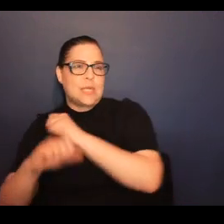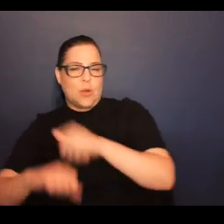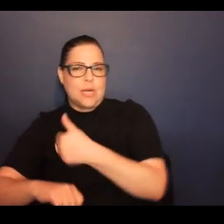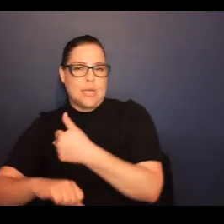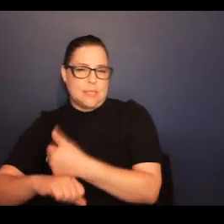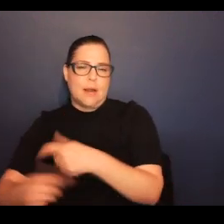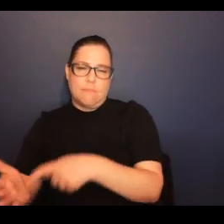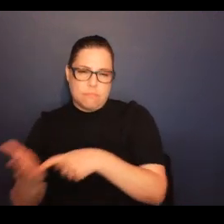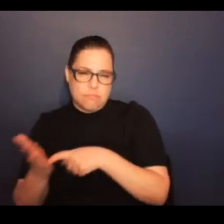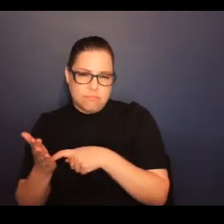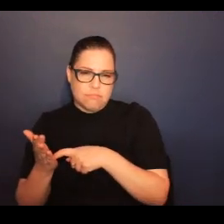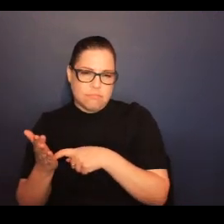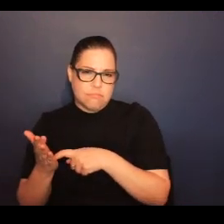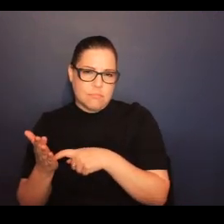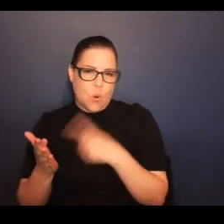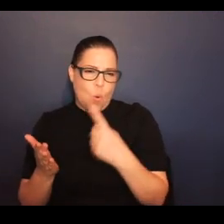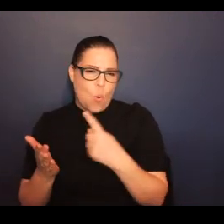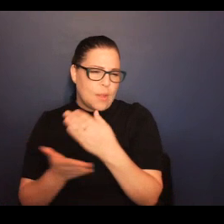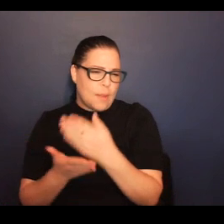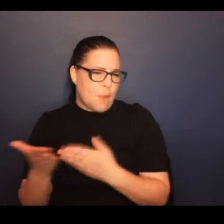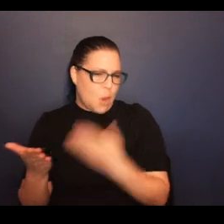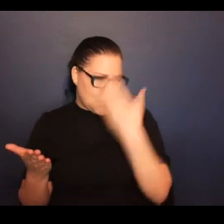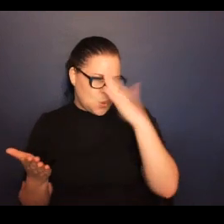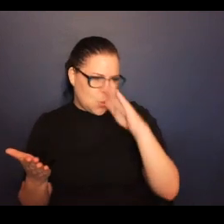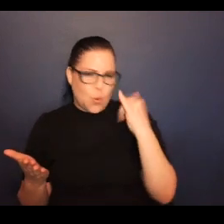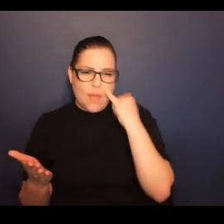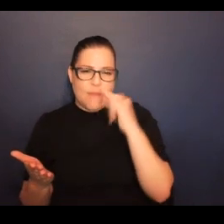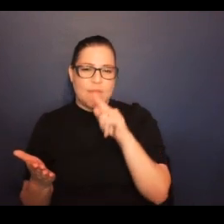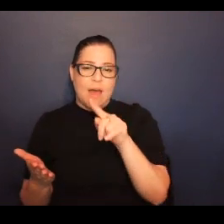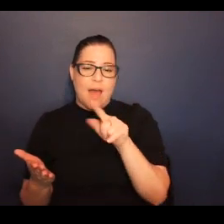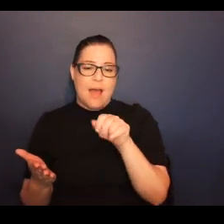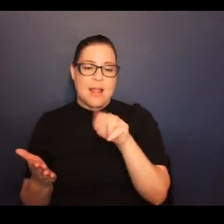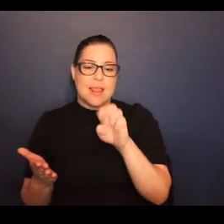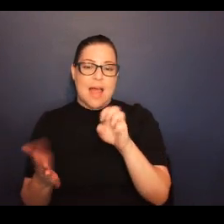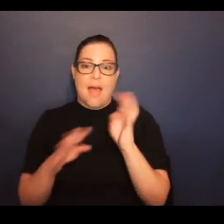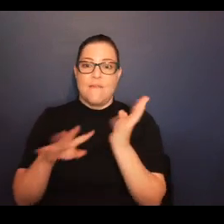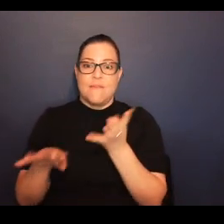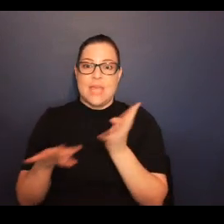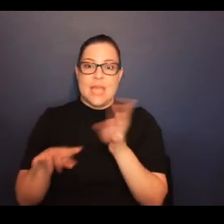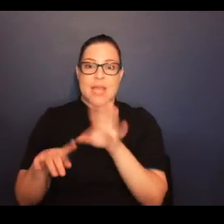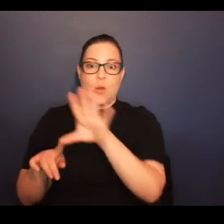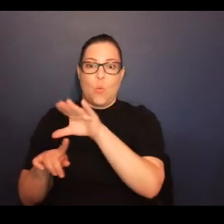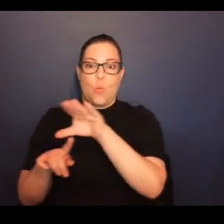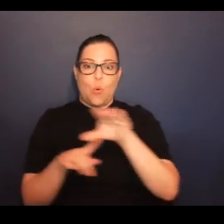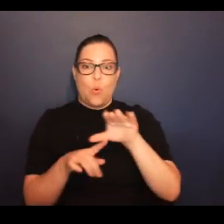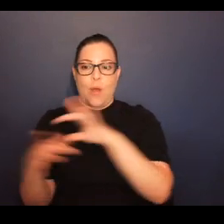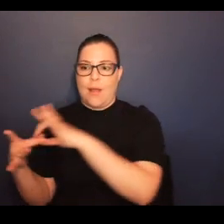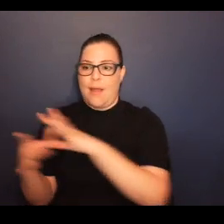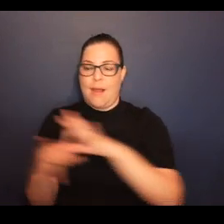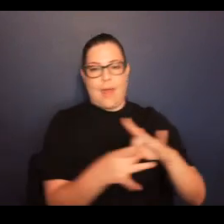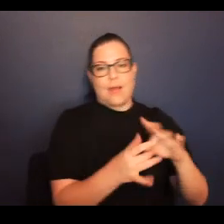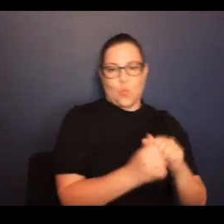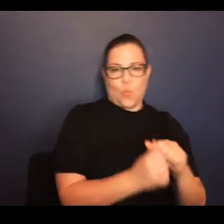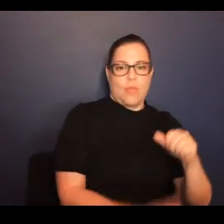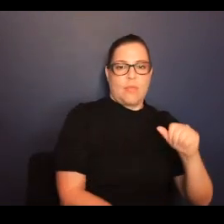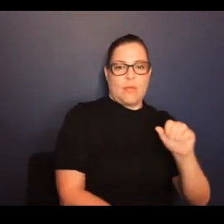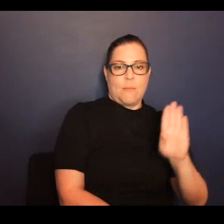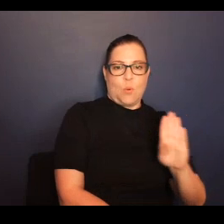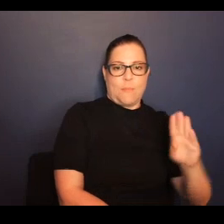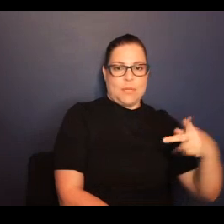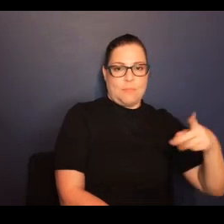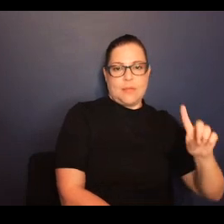there. And the only component that I don't know is if the live feed is hooked up at this point between Ocean Breeze and the Boynton Beach Police Department.